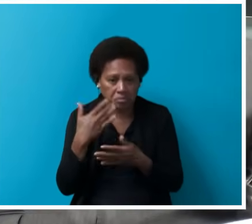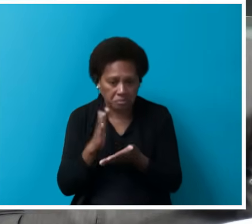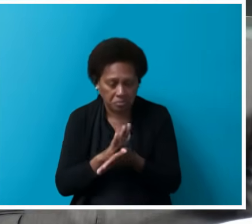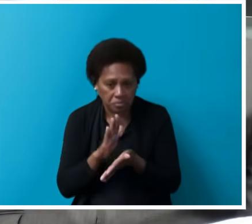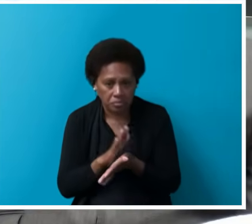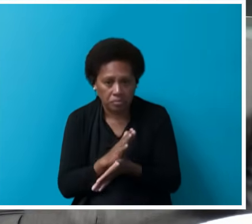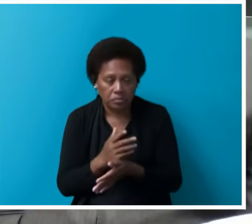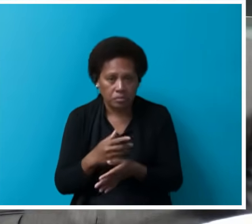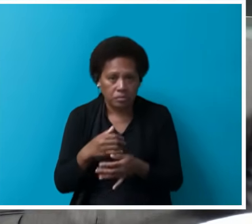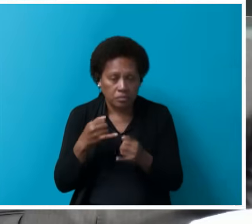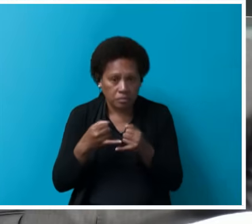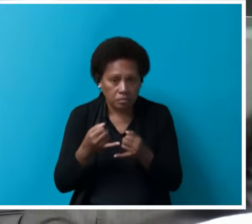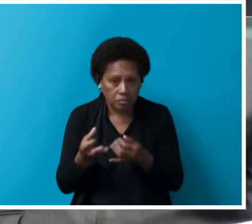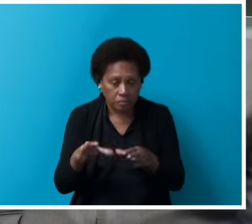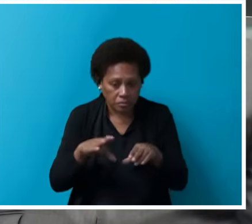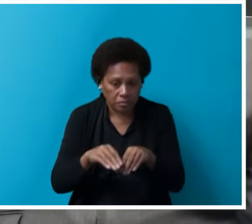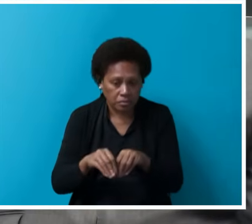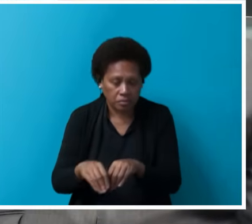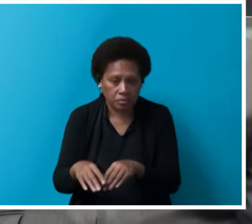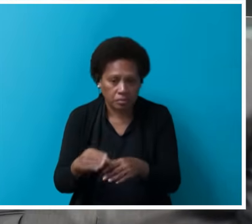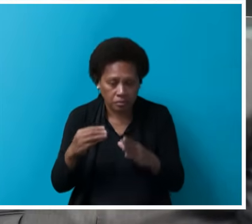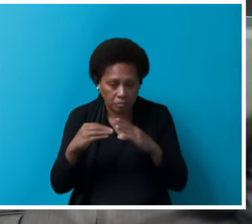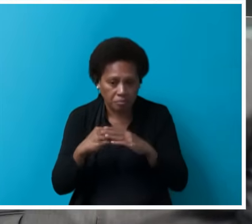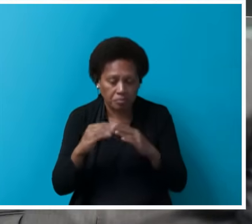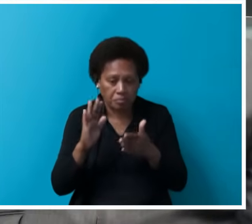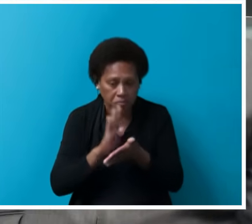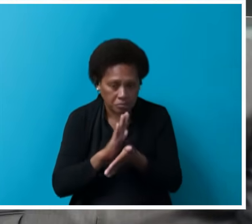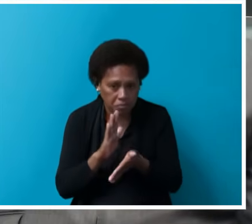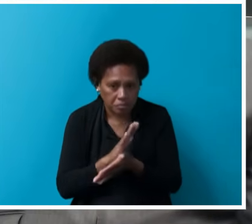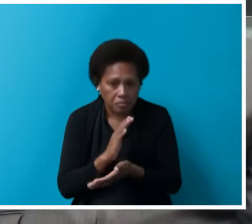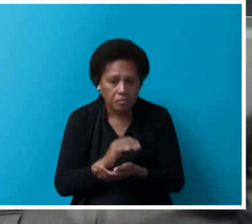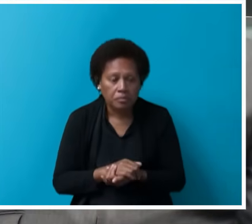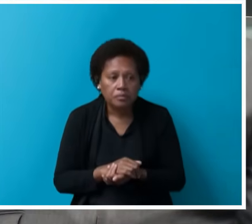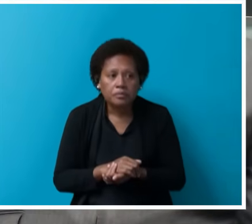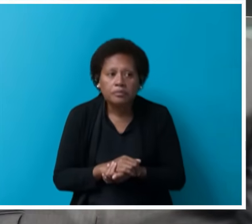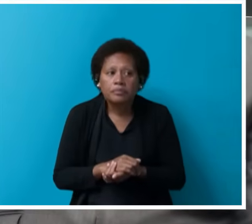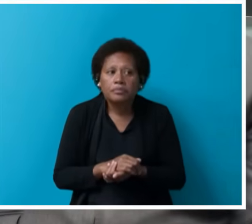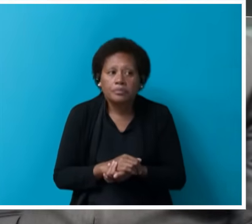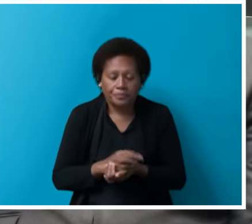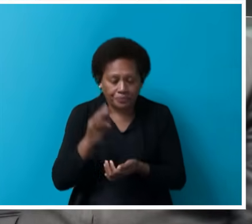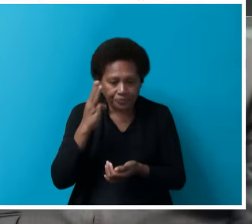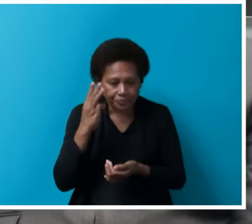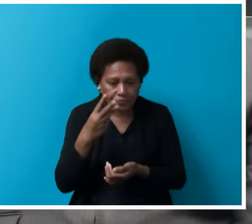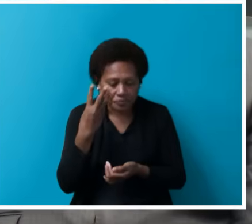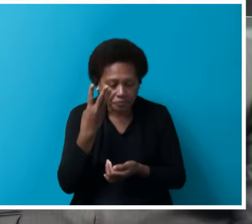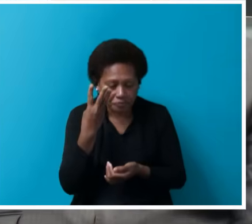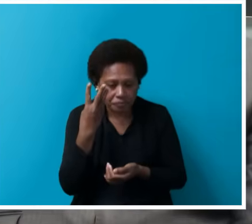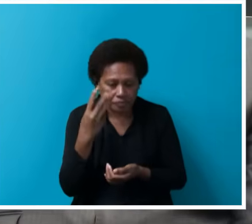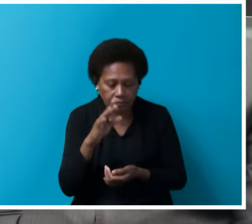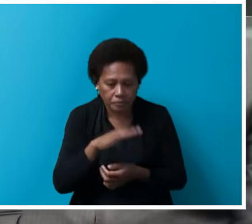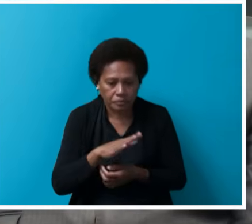happy. The investors are happy. The banks are happy. The mother with 3 children going to school in Namosi is very happy.